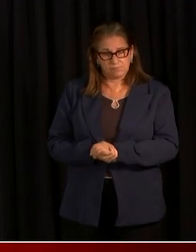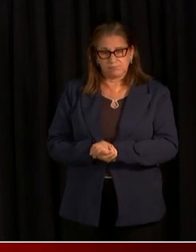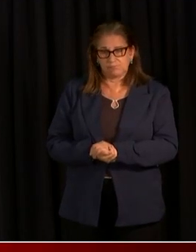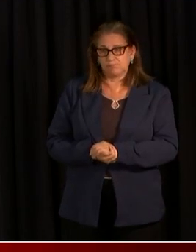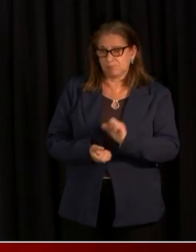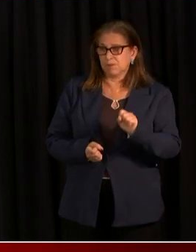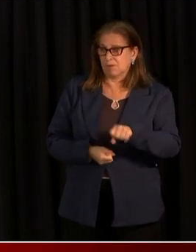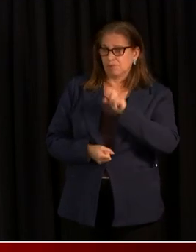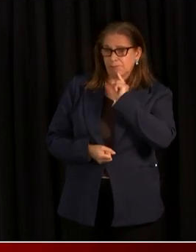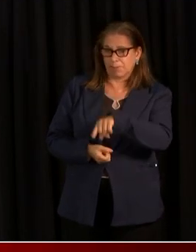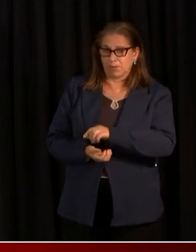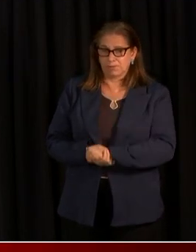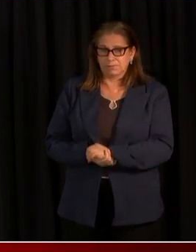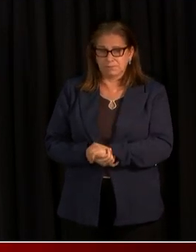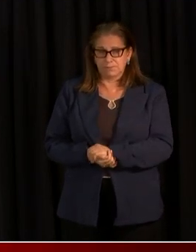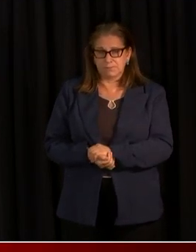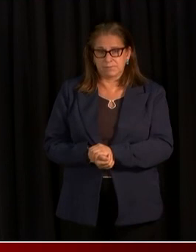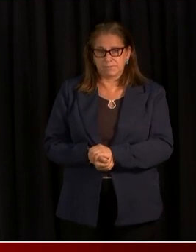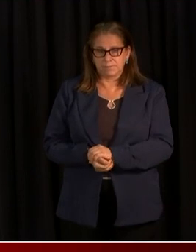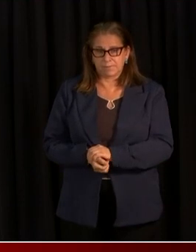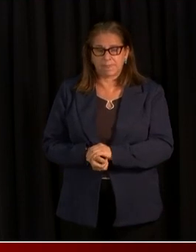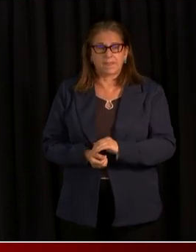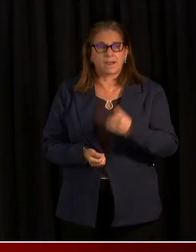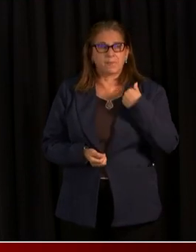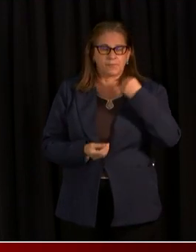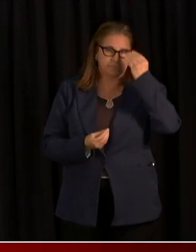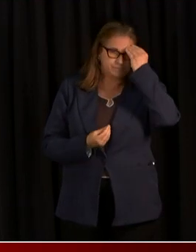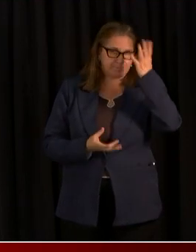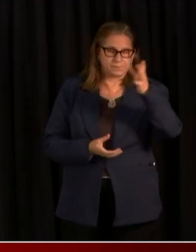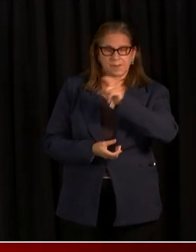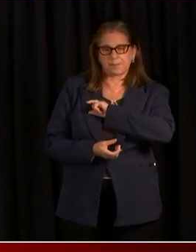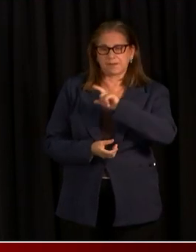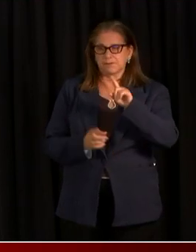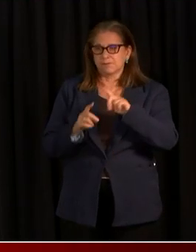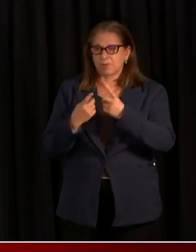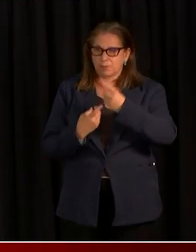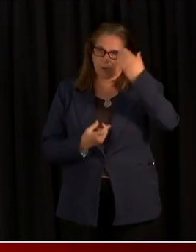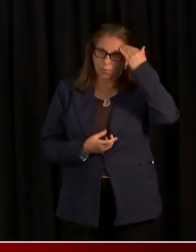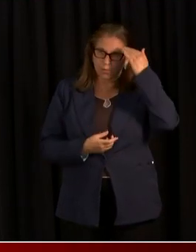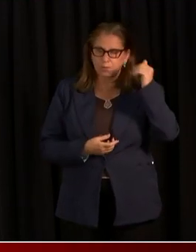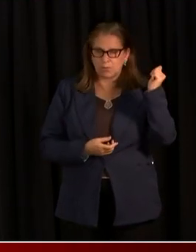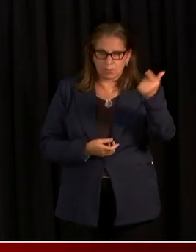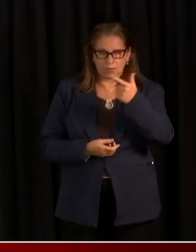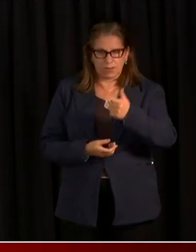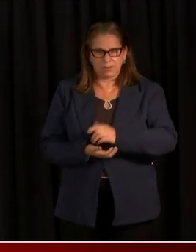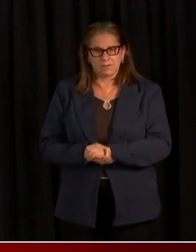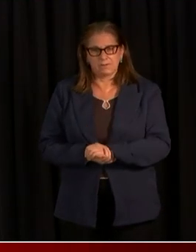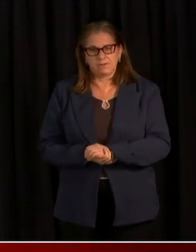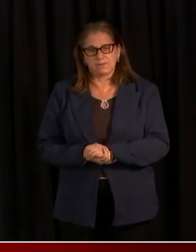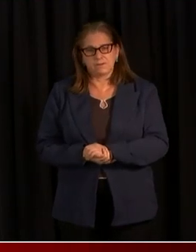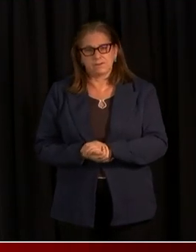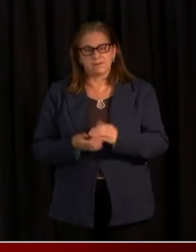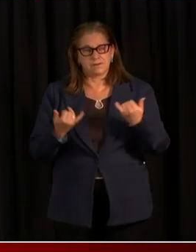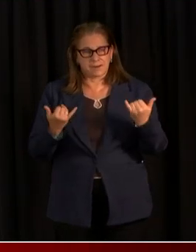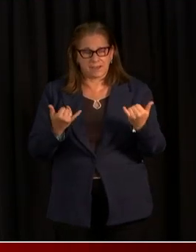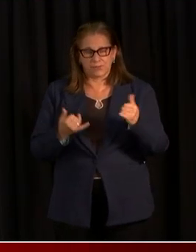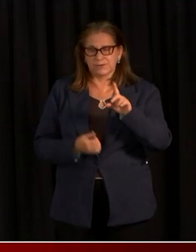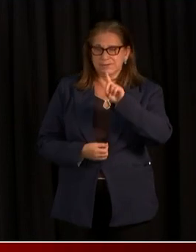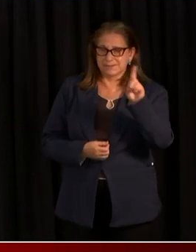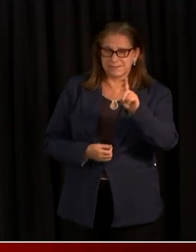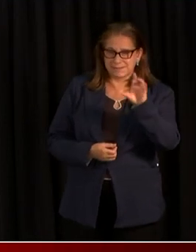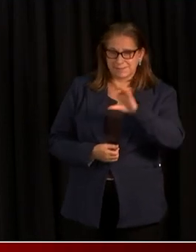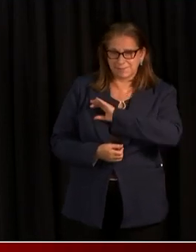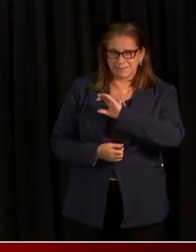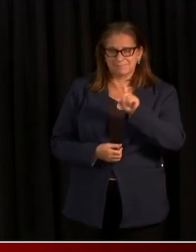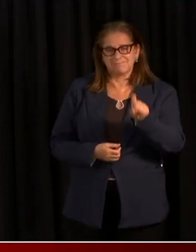They should let the department know. And DC police are required to wear a mask when they